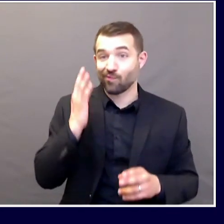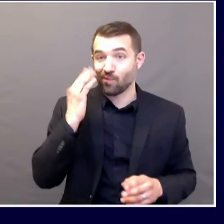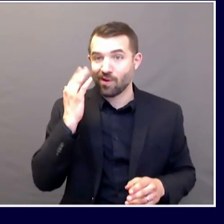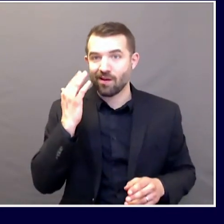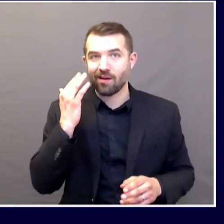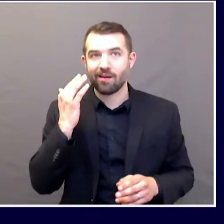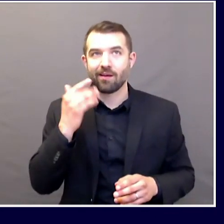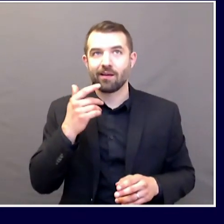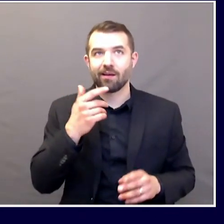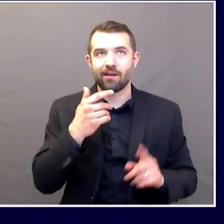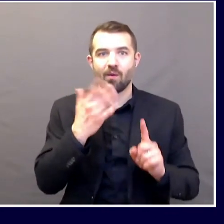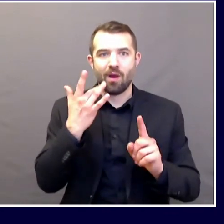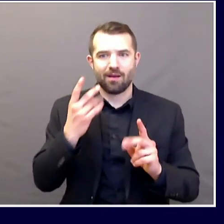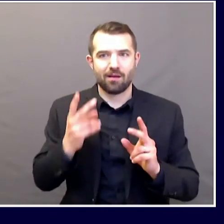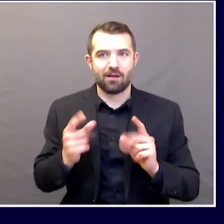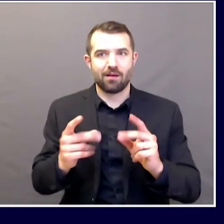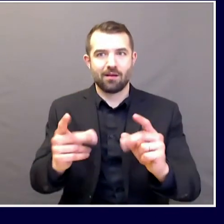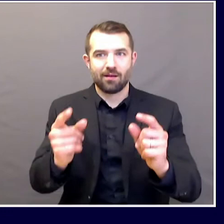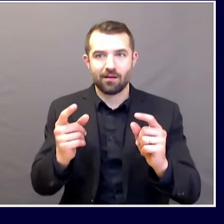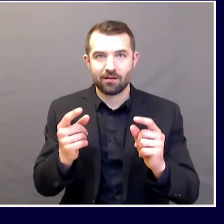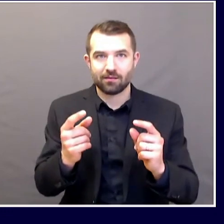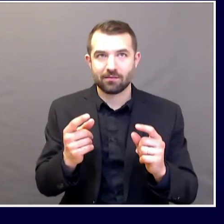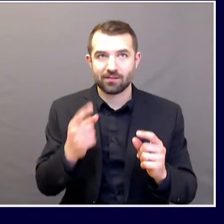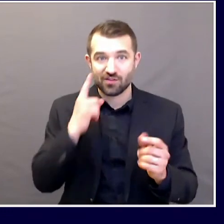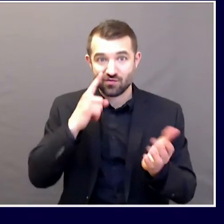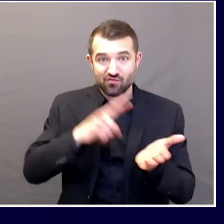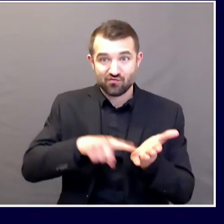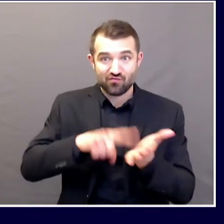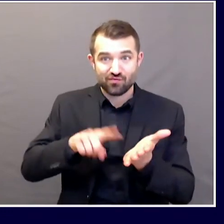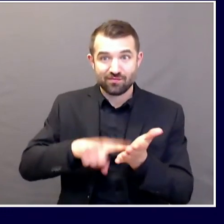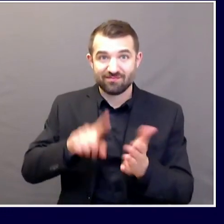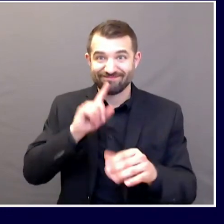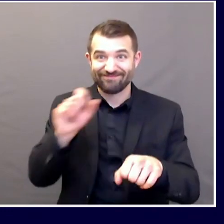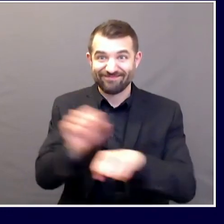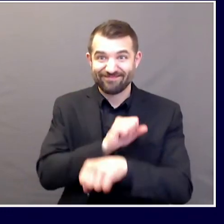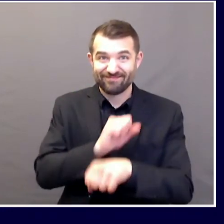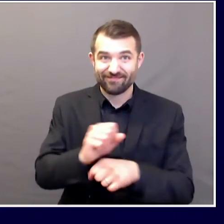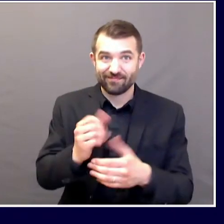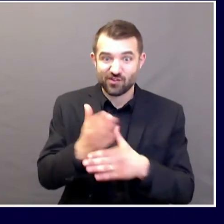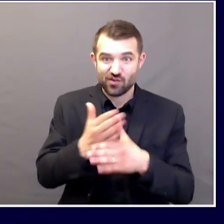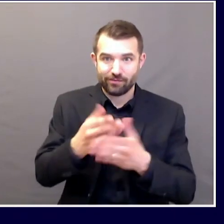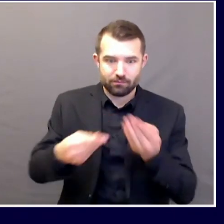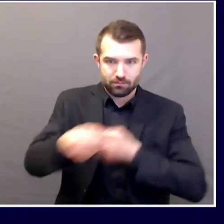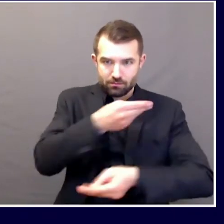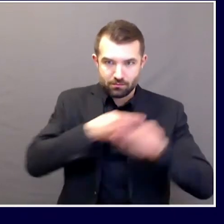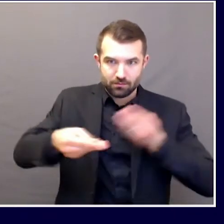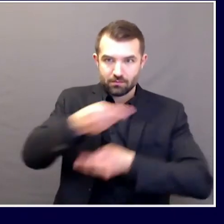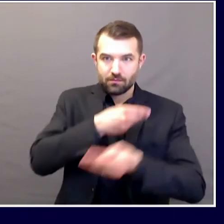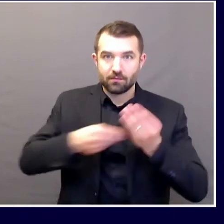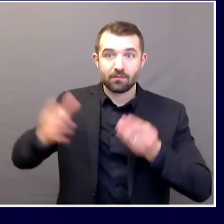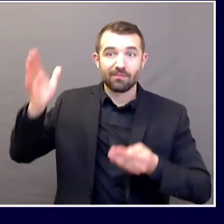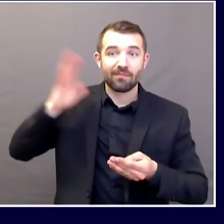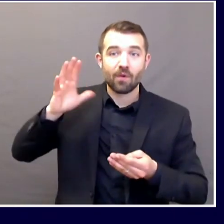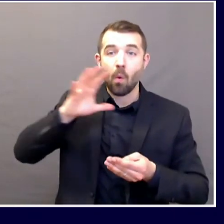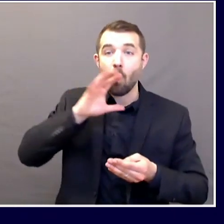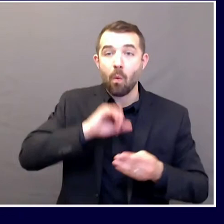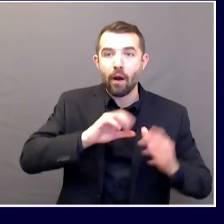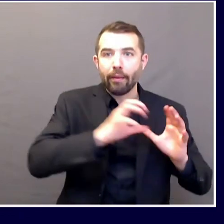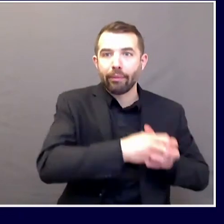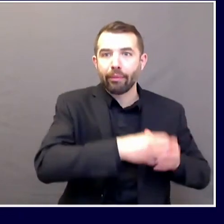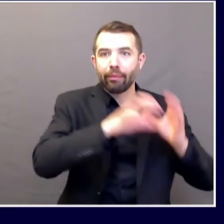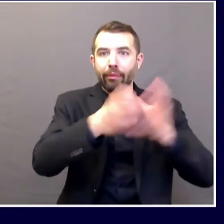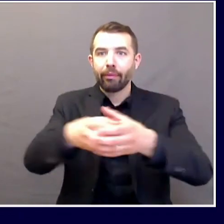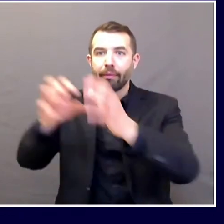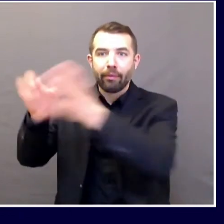research, never on a scale attempted before. And every study, every phase of